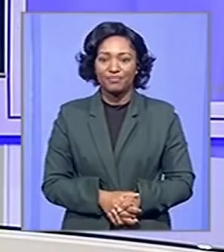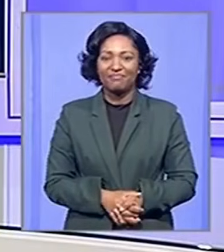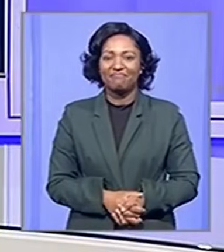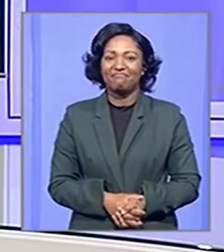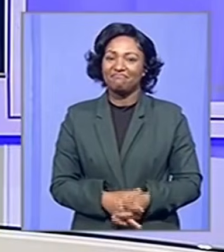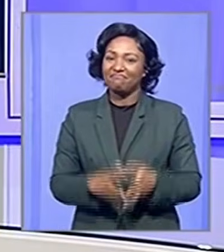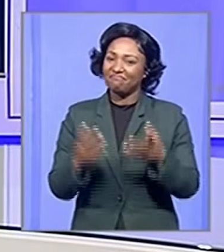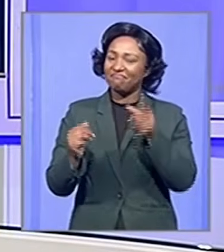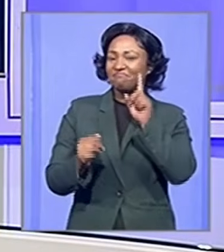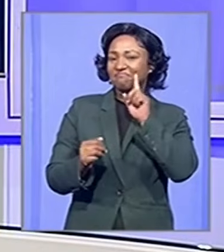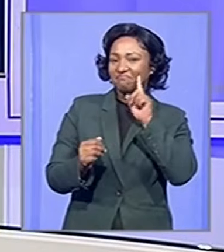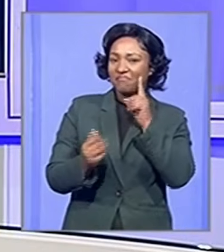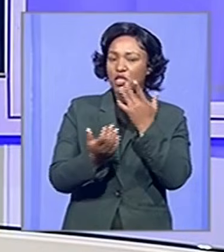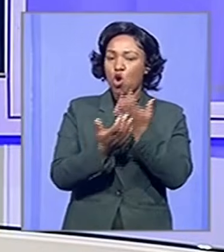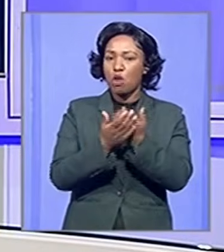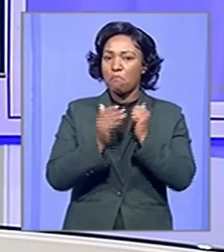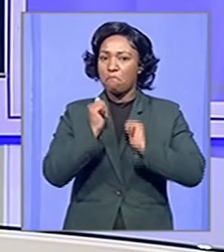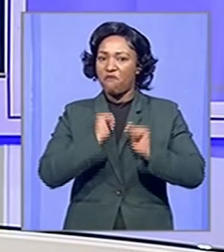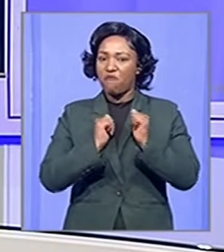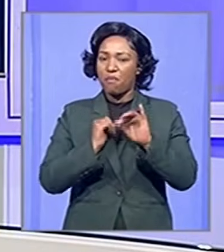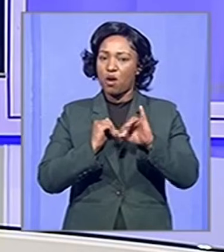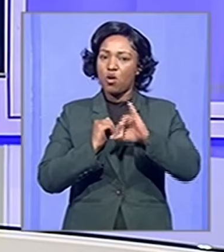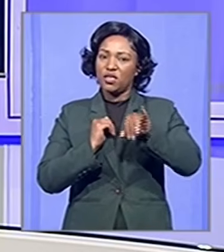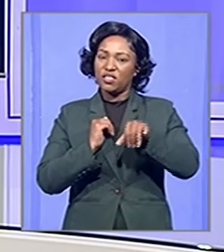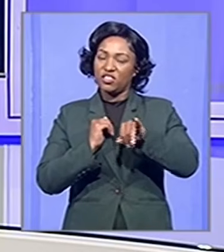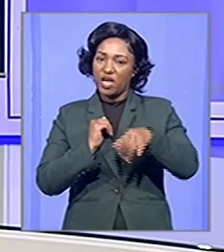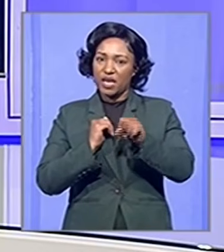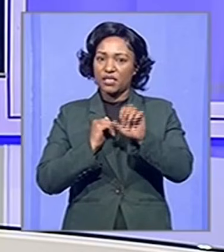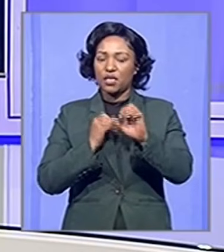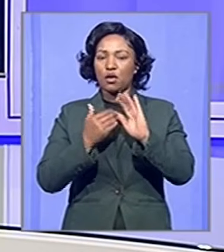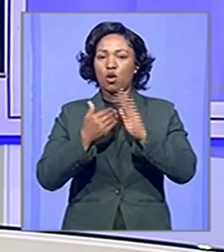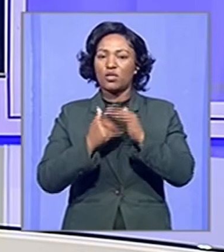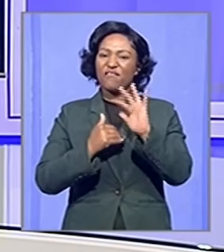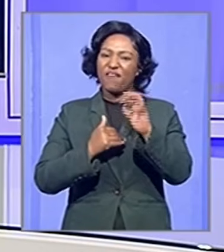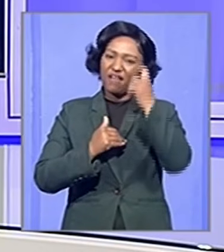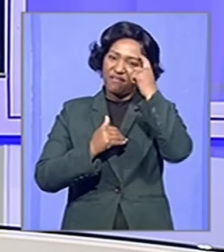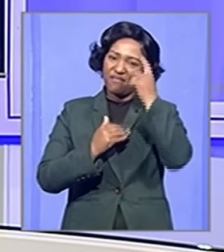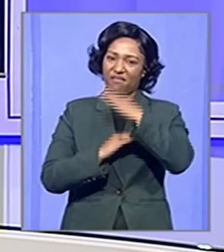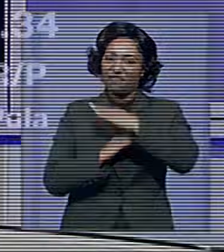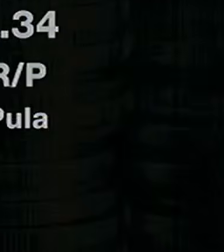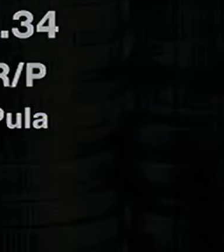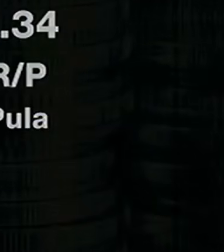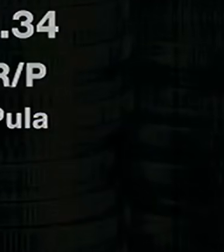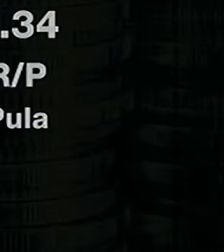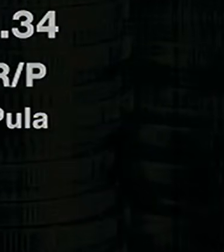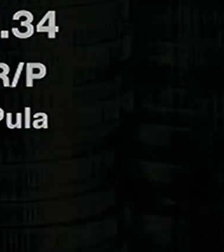Jwala re bona hore mebaraka e sebeditse jwang ha JSE e ne kwala hore nya bohlano.